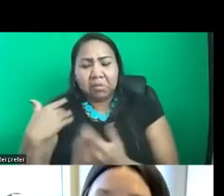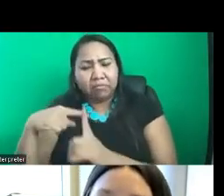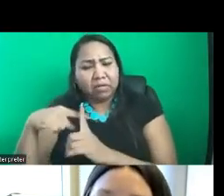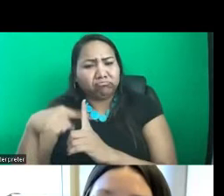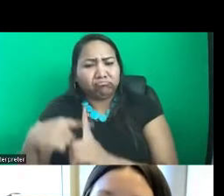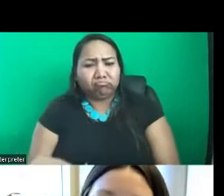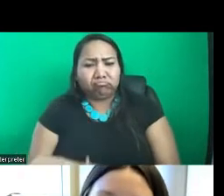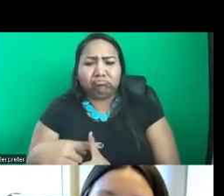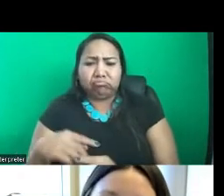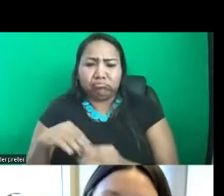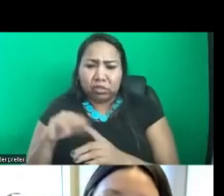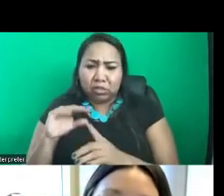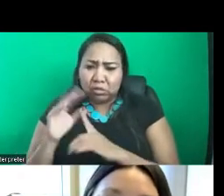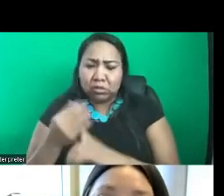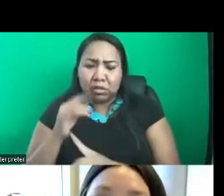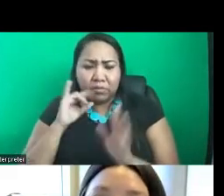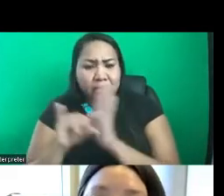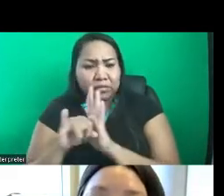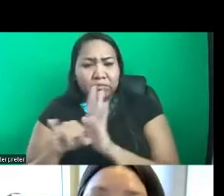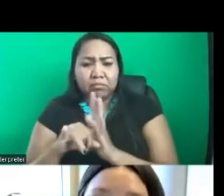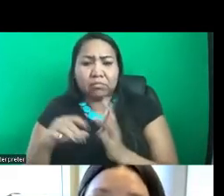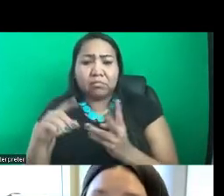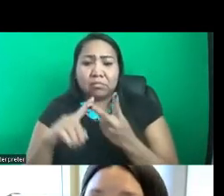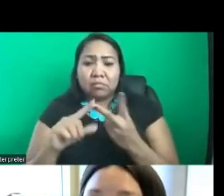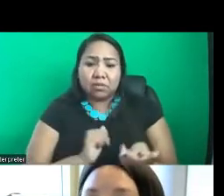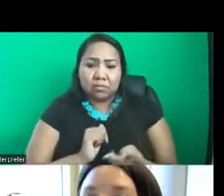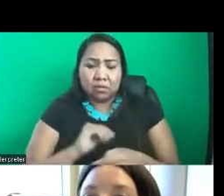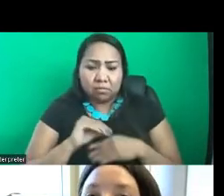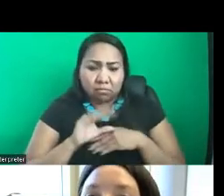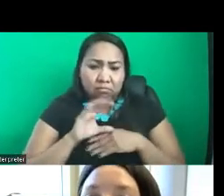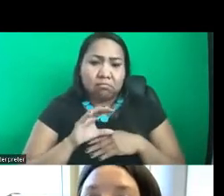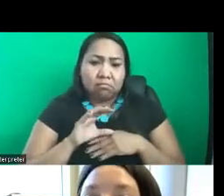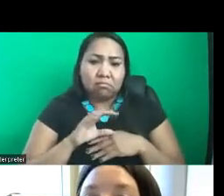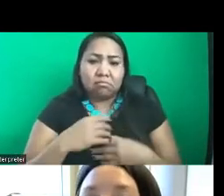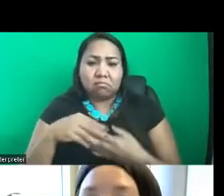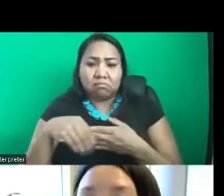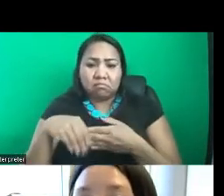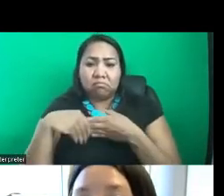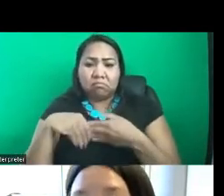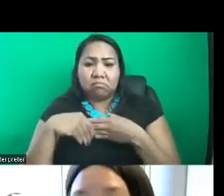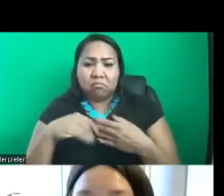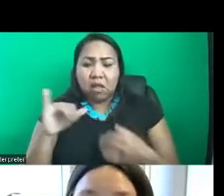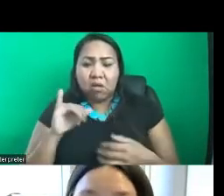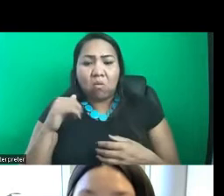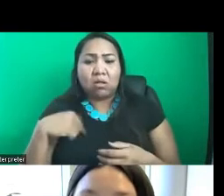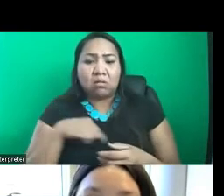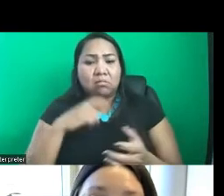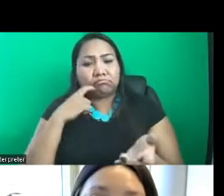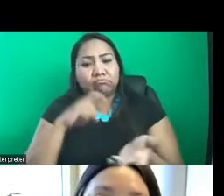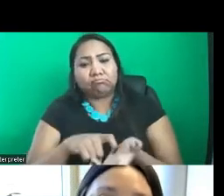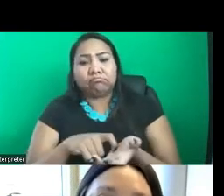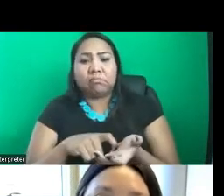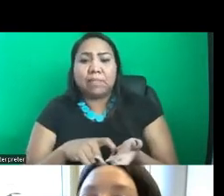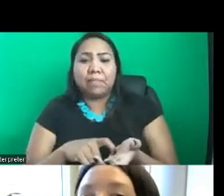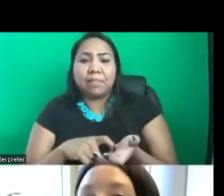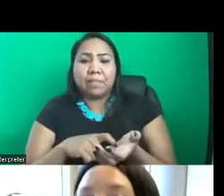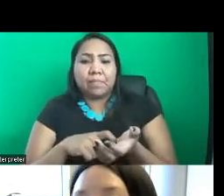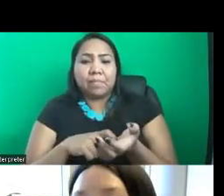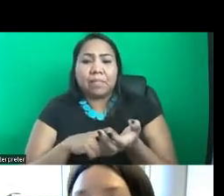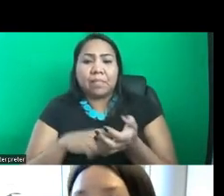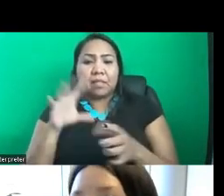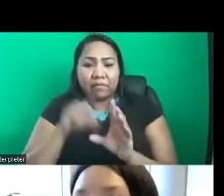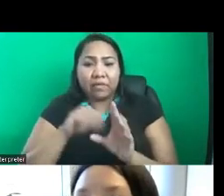identity, self-esteem, and resilience. And we've also started recently looking at how participation in culturally